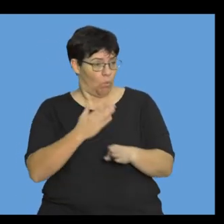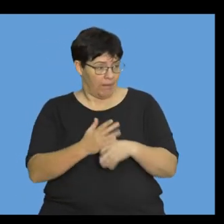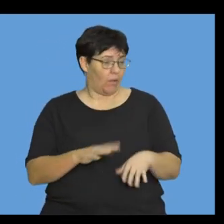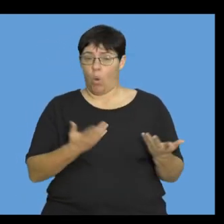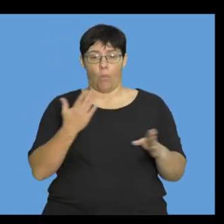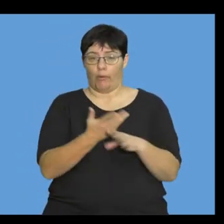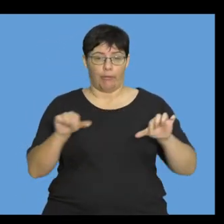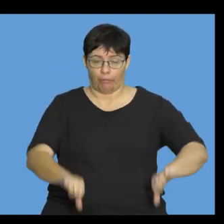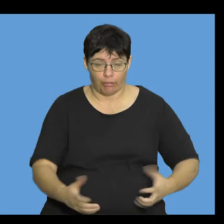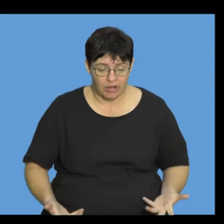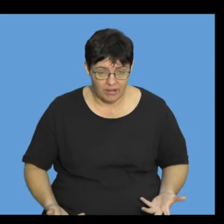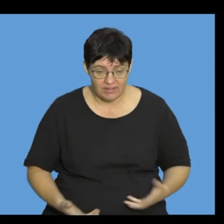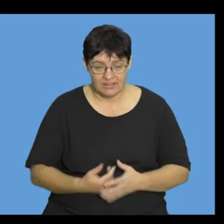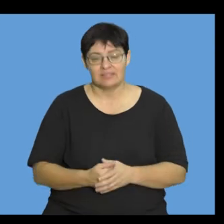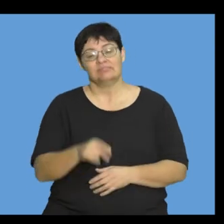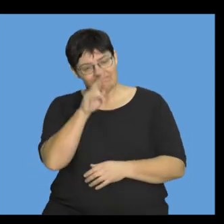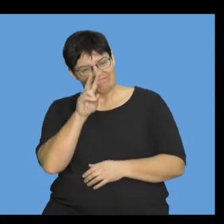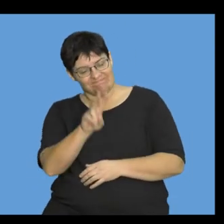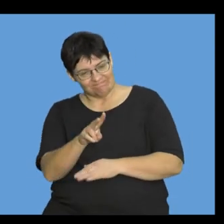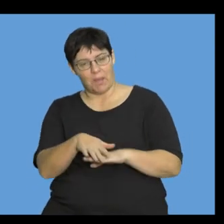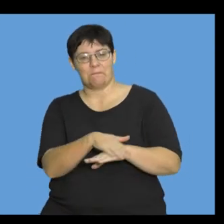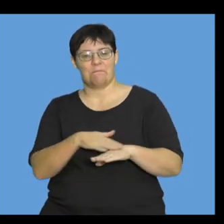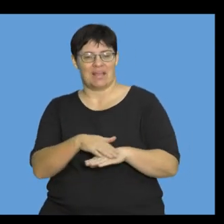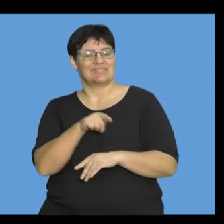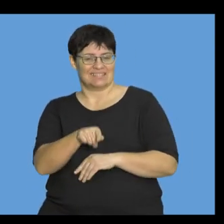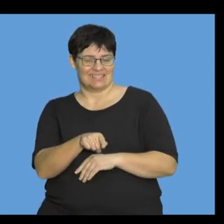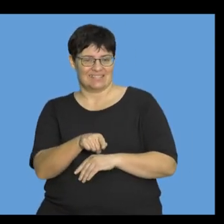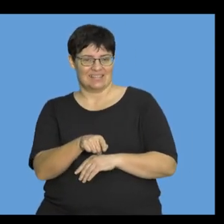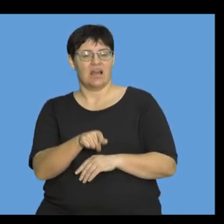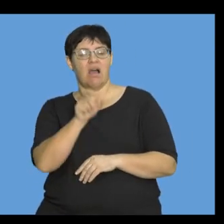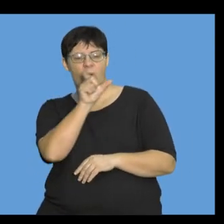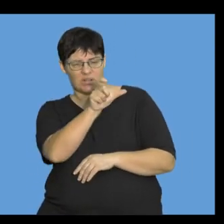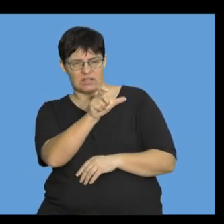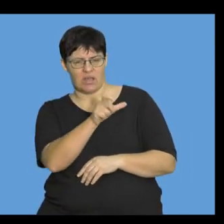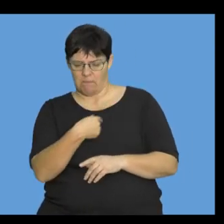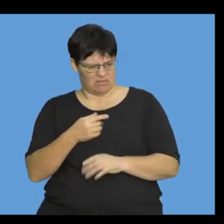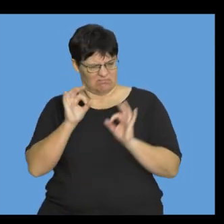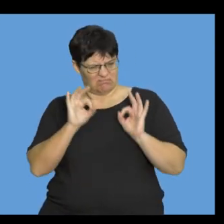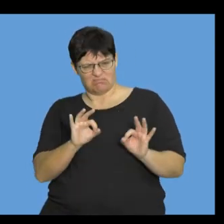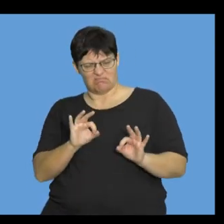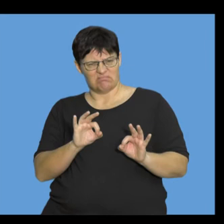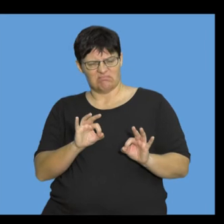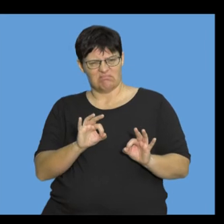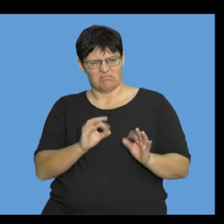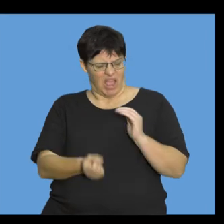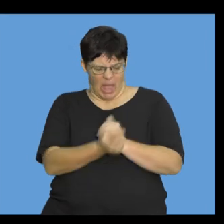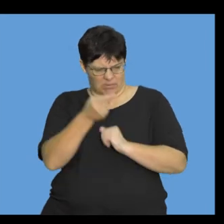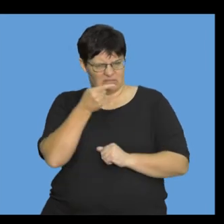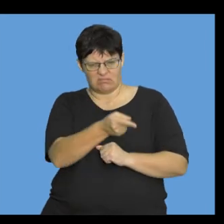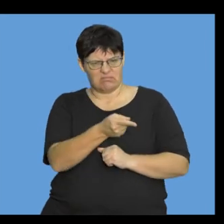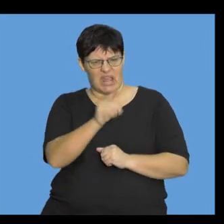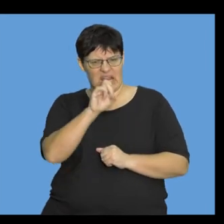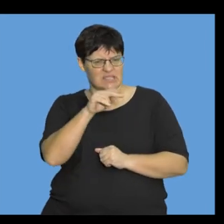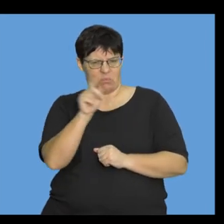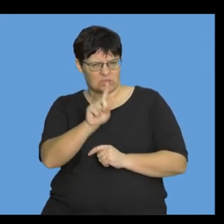working fast? Is it working? Is it not working? Right, so we're looking at basically, that's big words for saying, what exactly